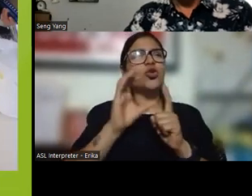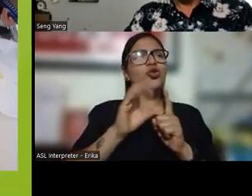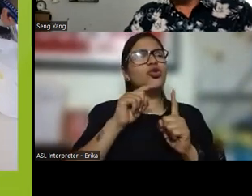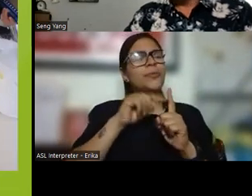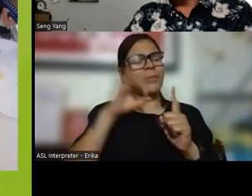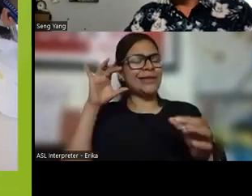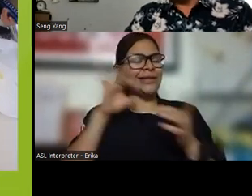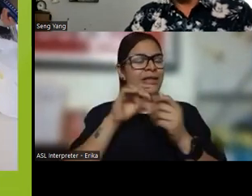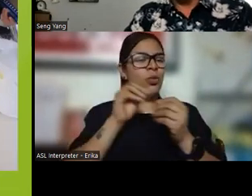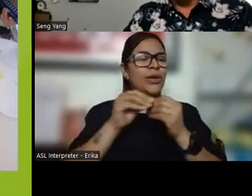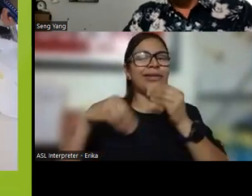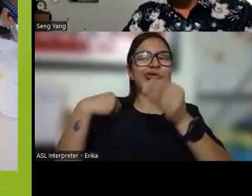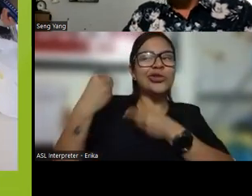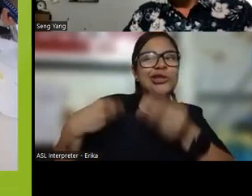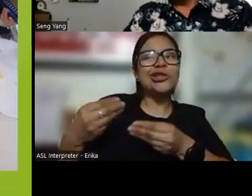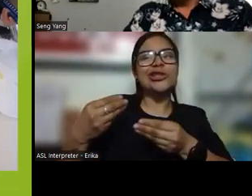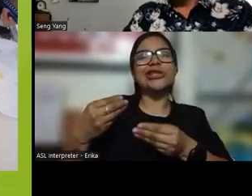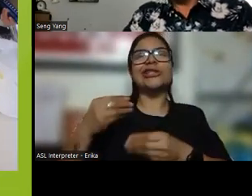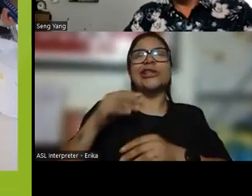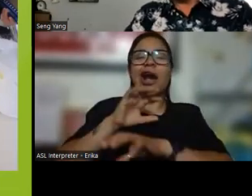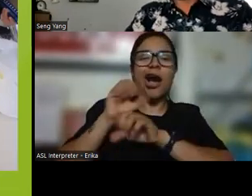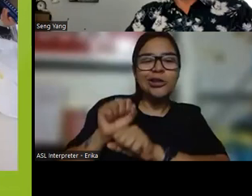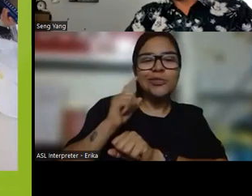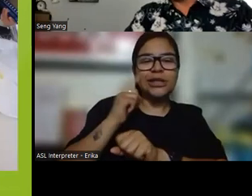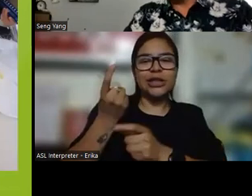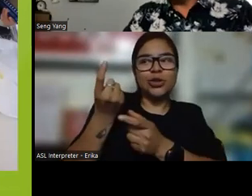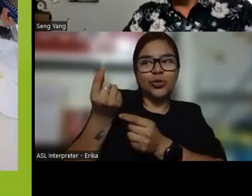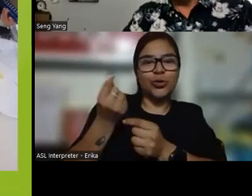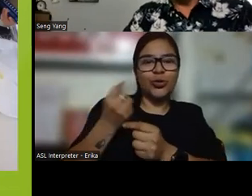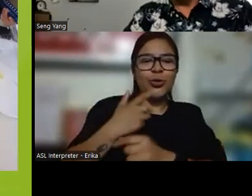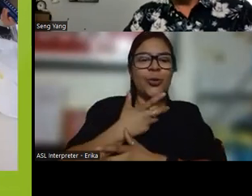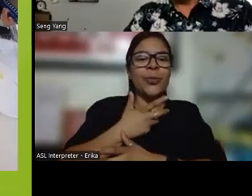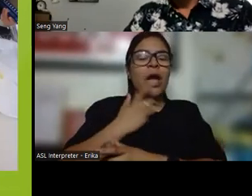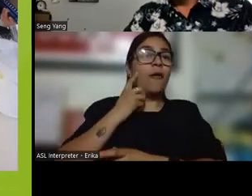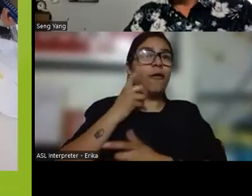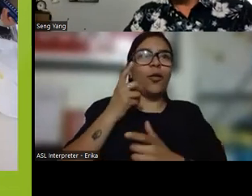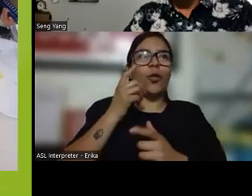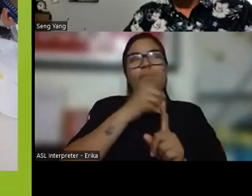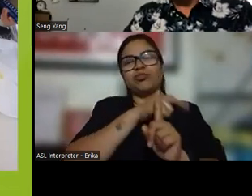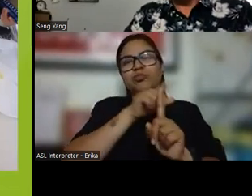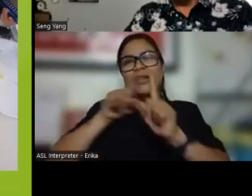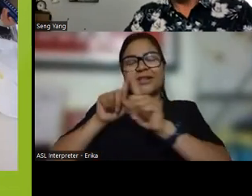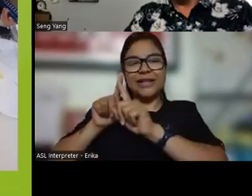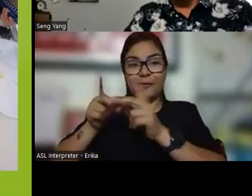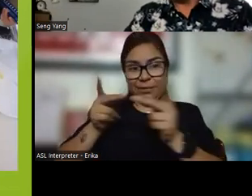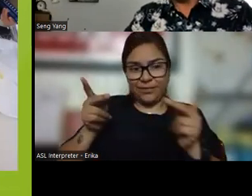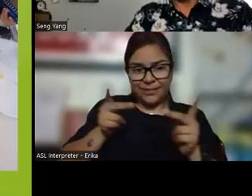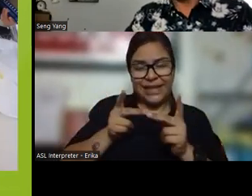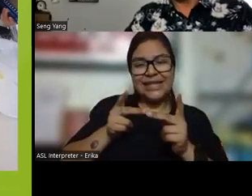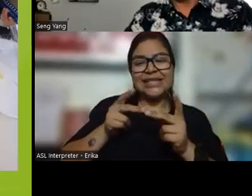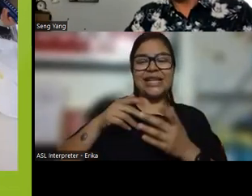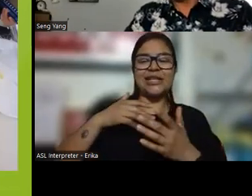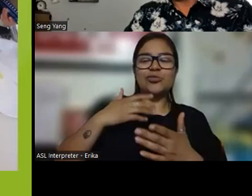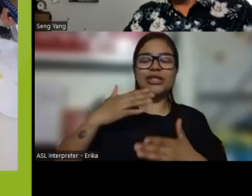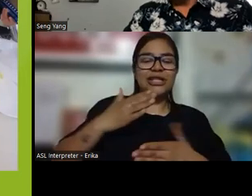Hmong customs, and you see the painting the turkey. That's why during the Thanksgiving time we have that.